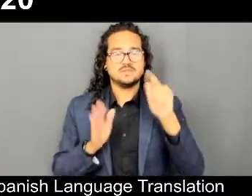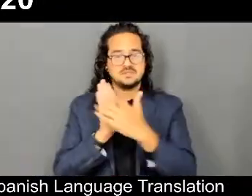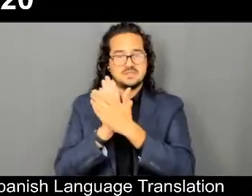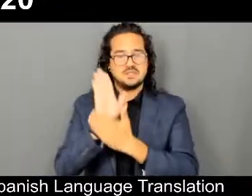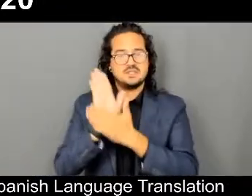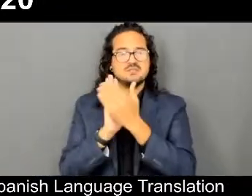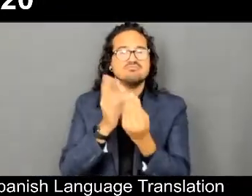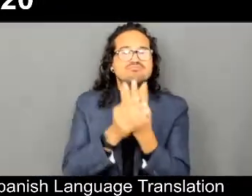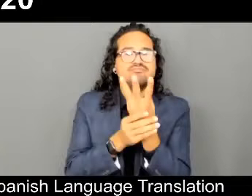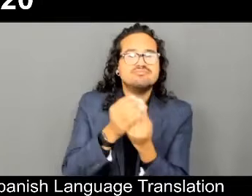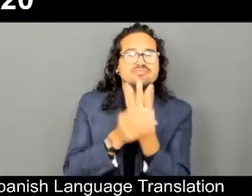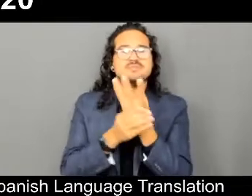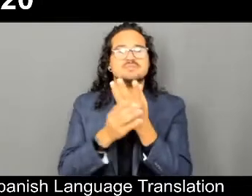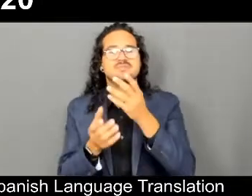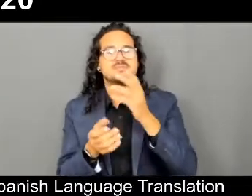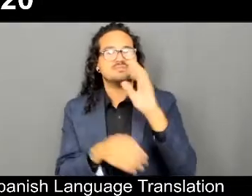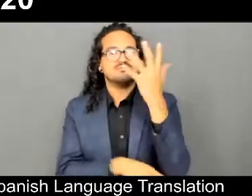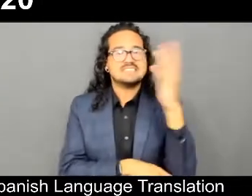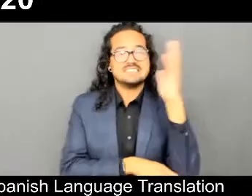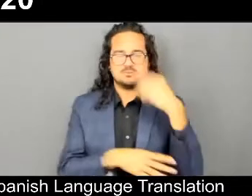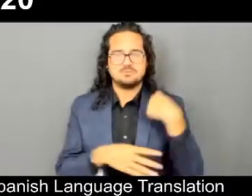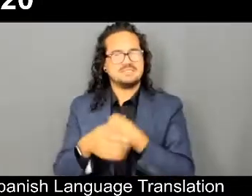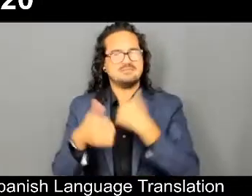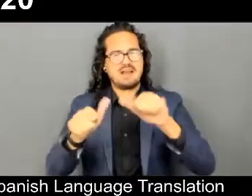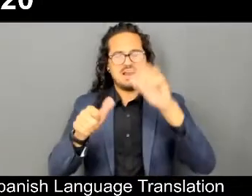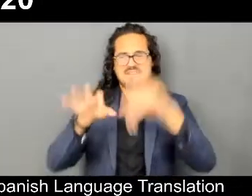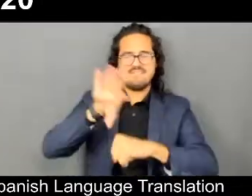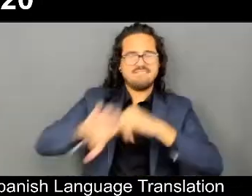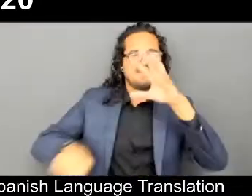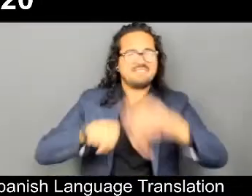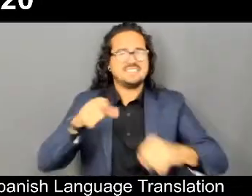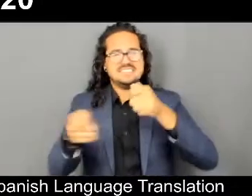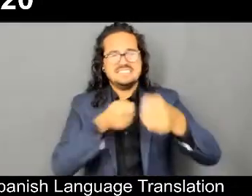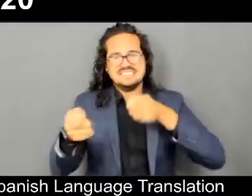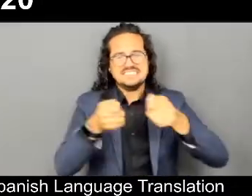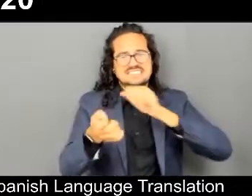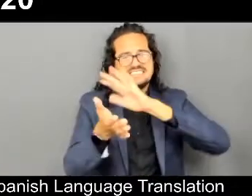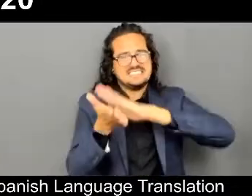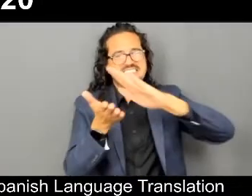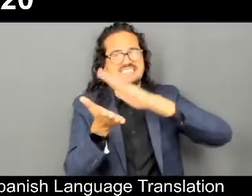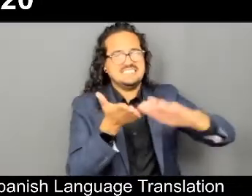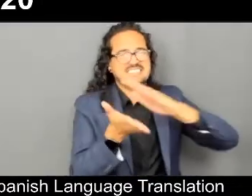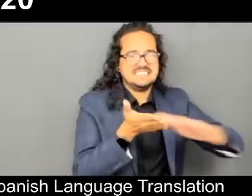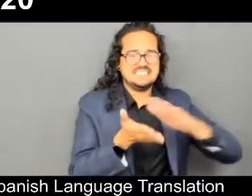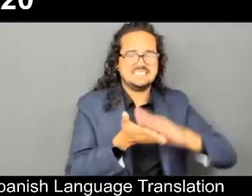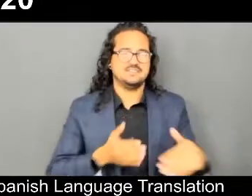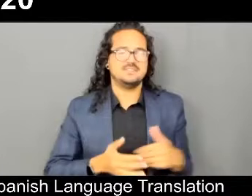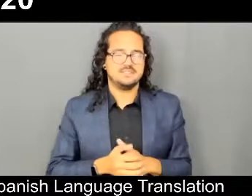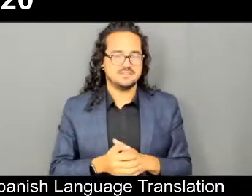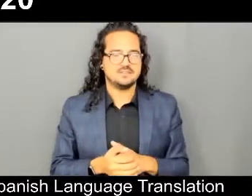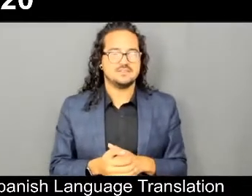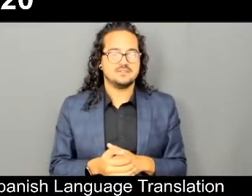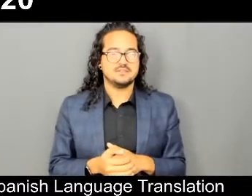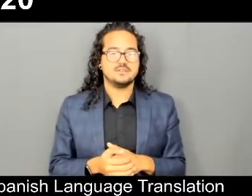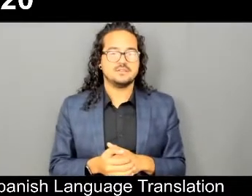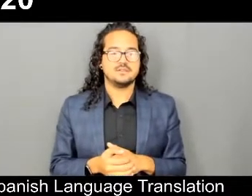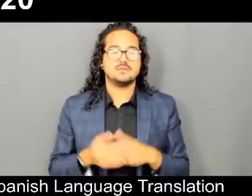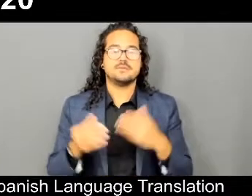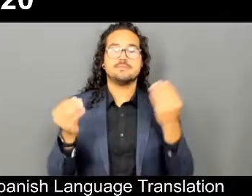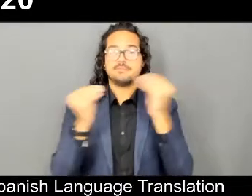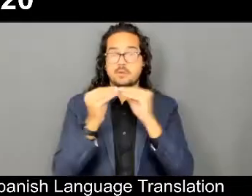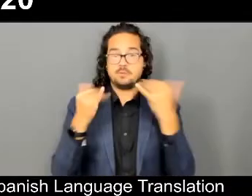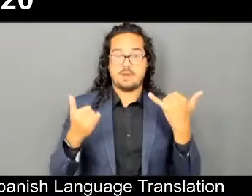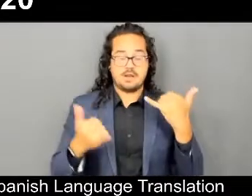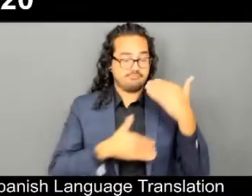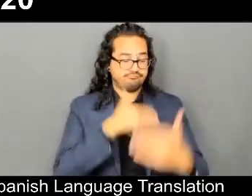going on today. Our structure protection group and the resources assigned to them are actively engaged in our operation and making sure things are